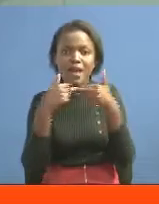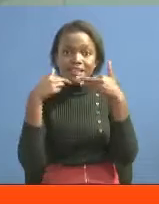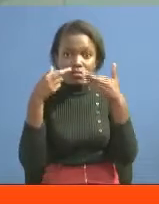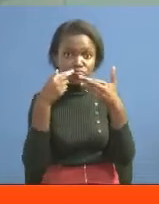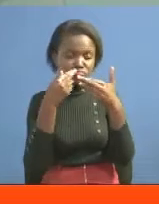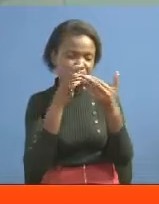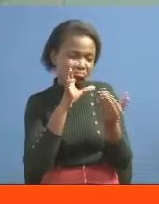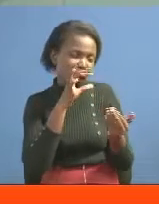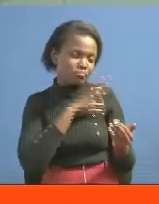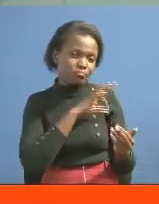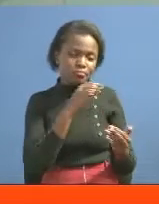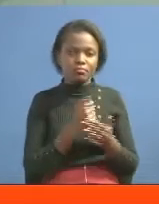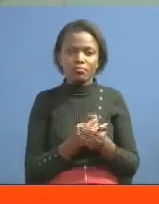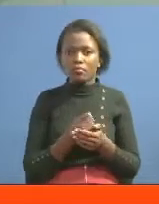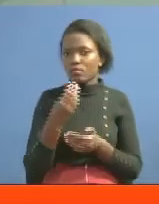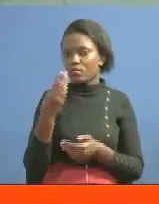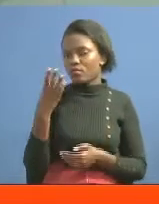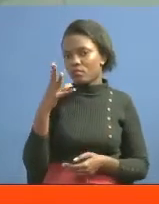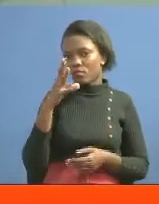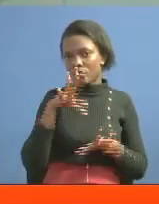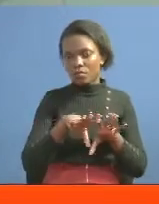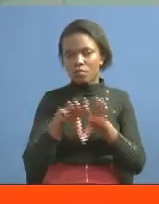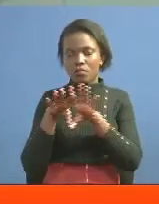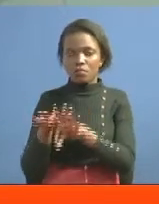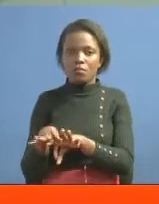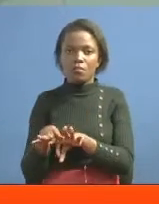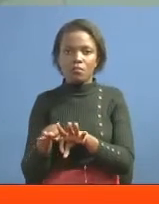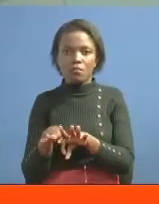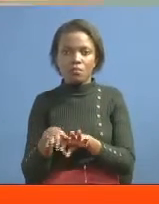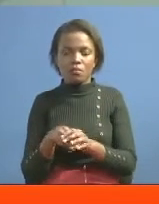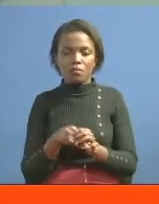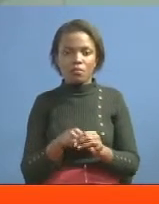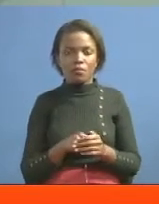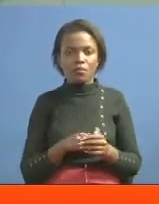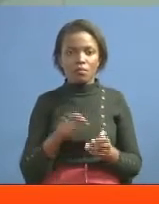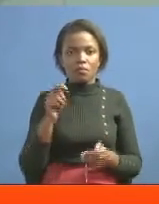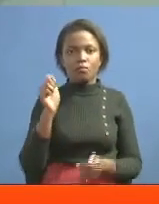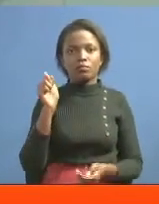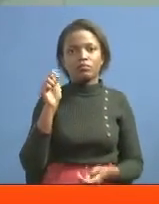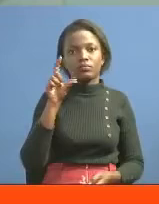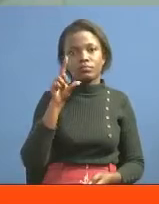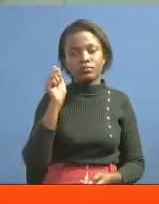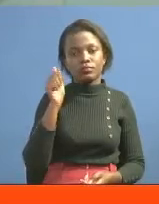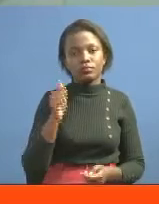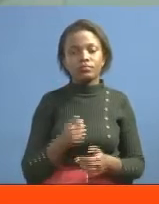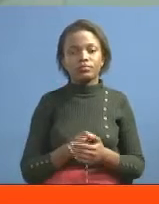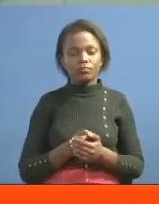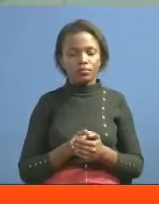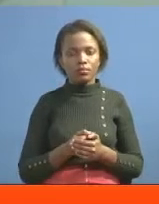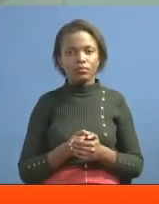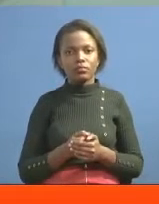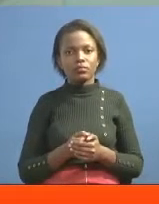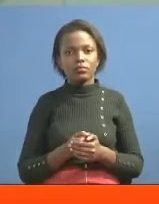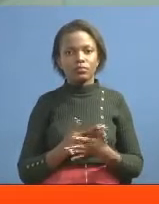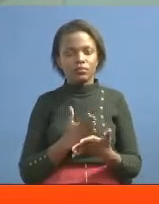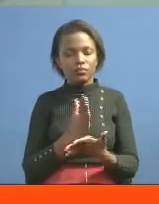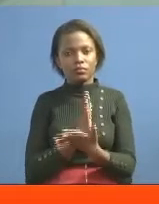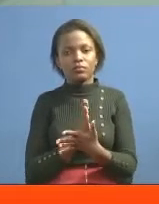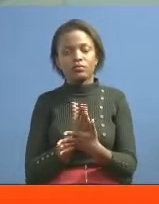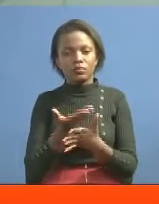goes for these mobile money lenders like Tala, who have had to waive like the late fees and stuff like that. And so they've really